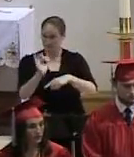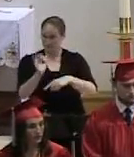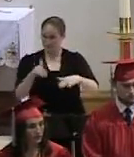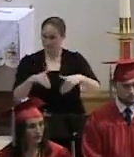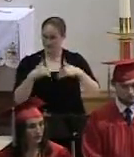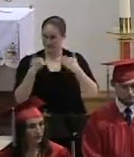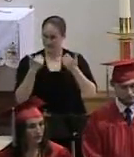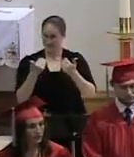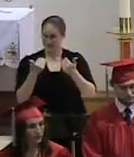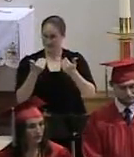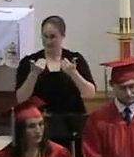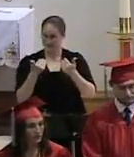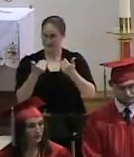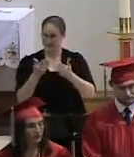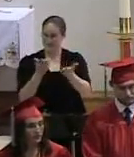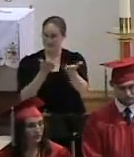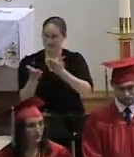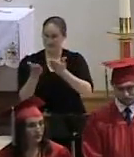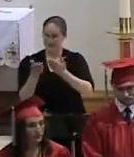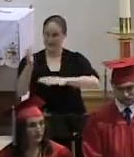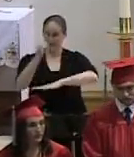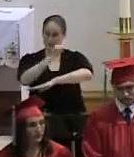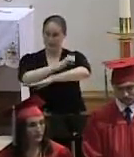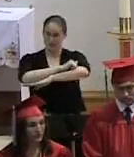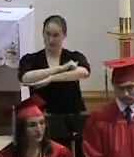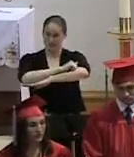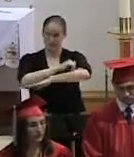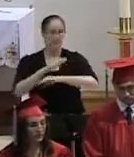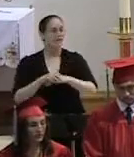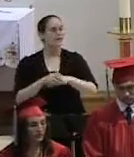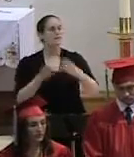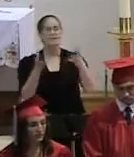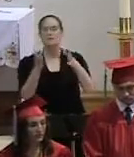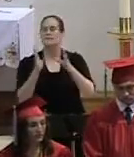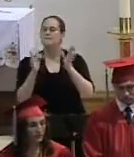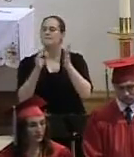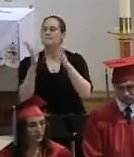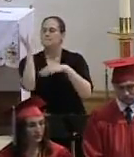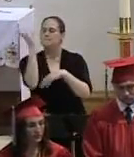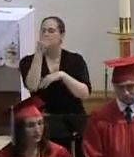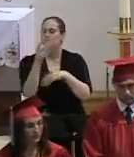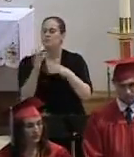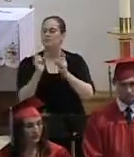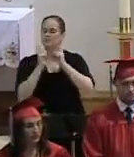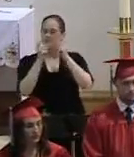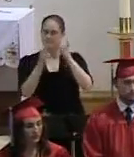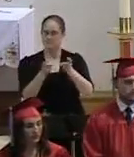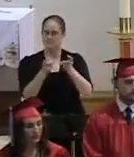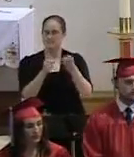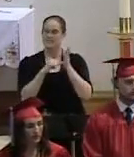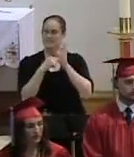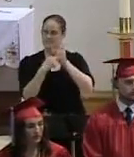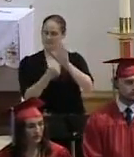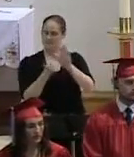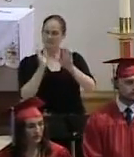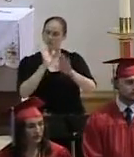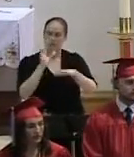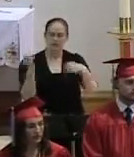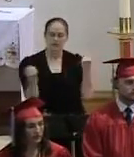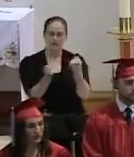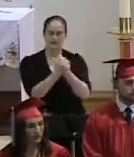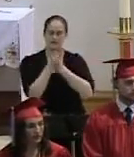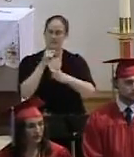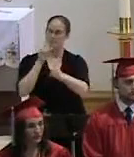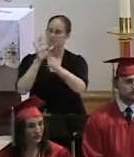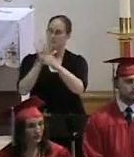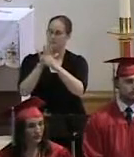and as they served at the altar. What a beautiful gift and an example that you have given to all of us of your love and your